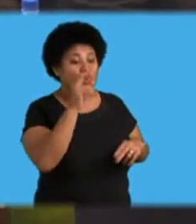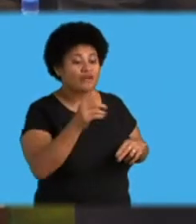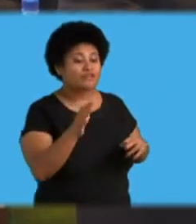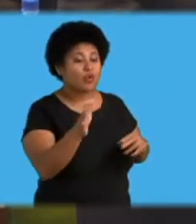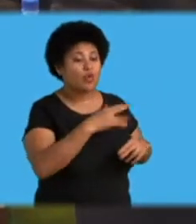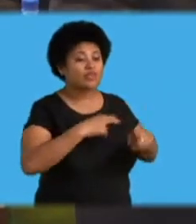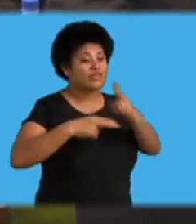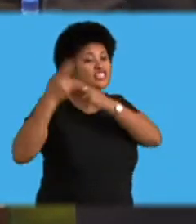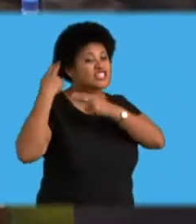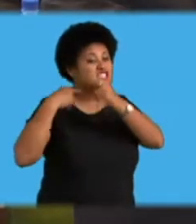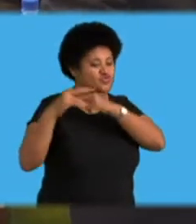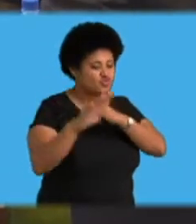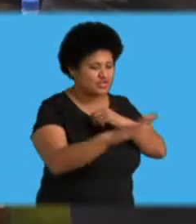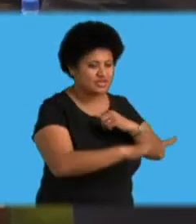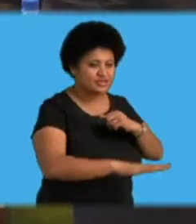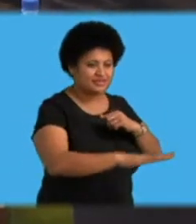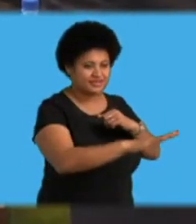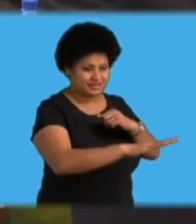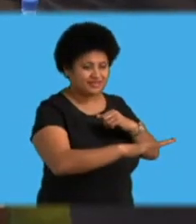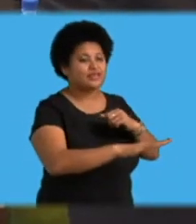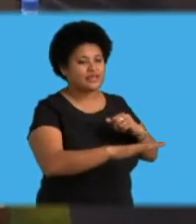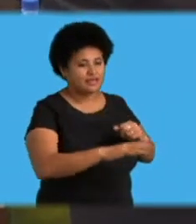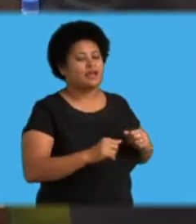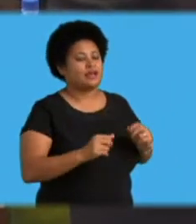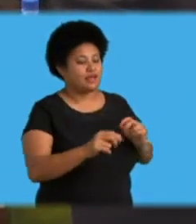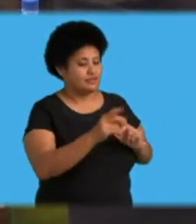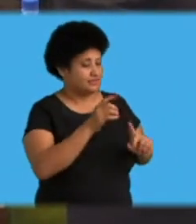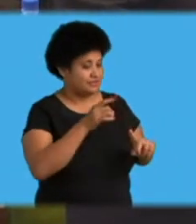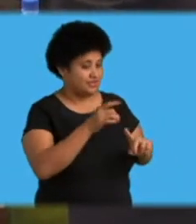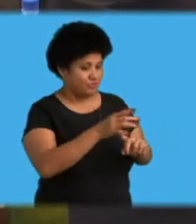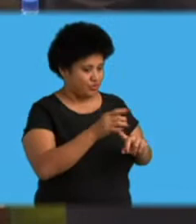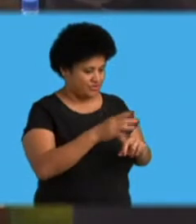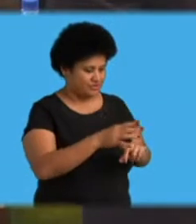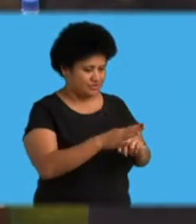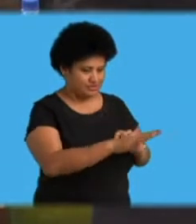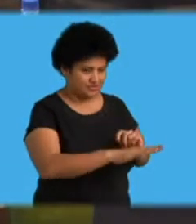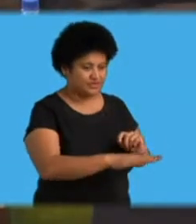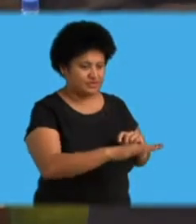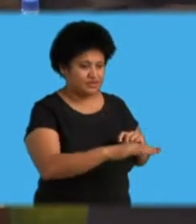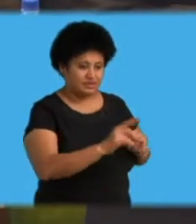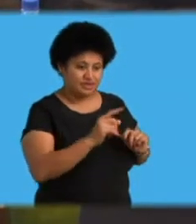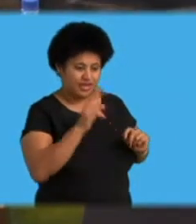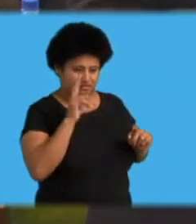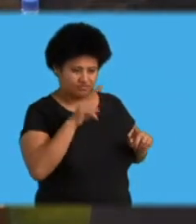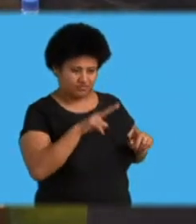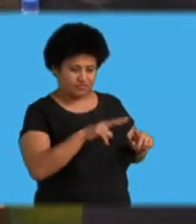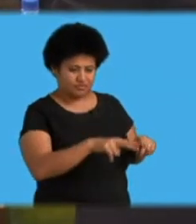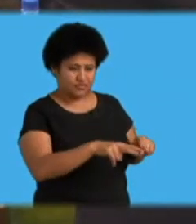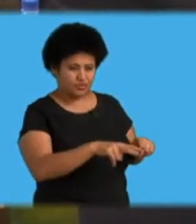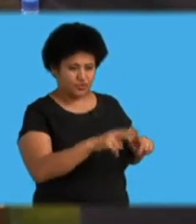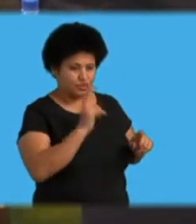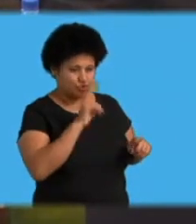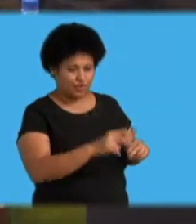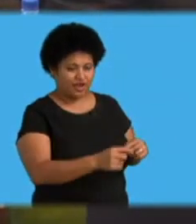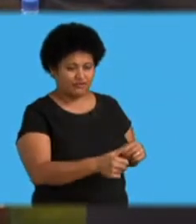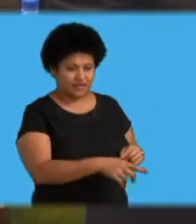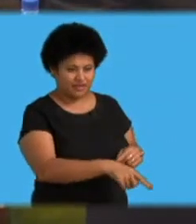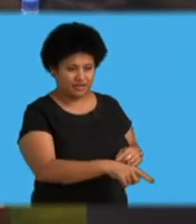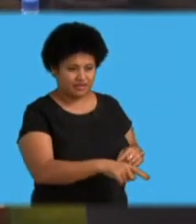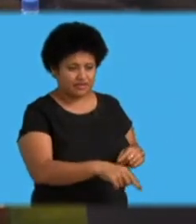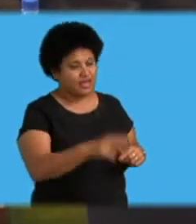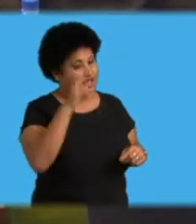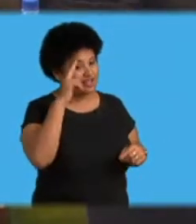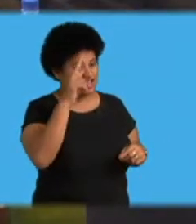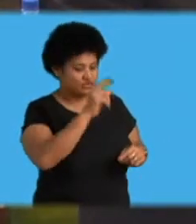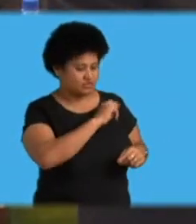it needs to be first listed as a heritage site. And once it's listed in the heritage site, Madam Speaker, then we will look after the National Trust.